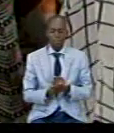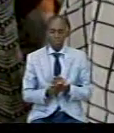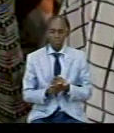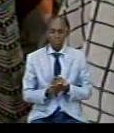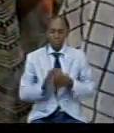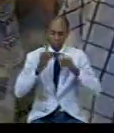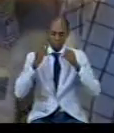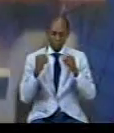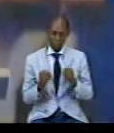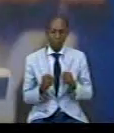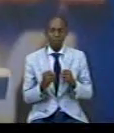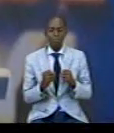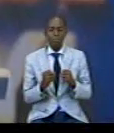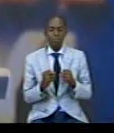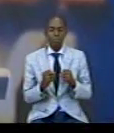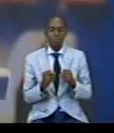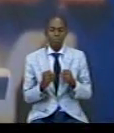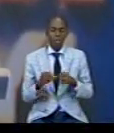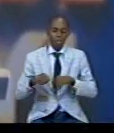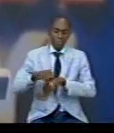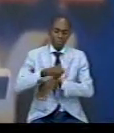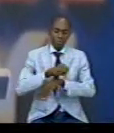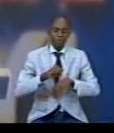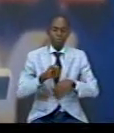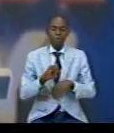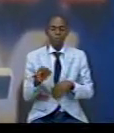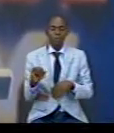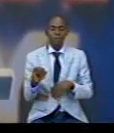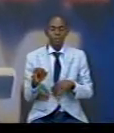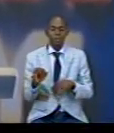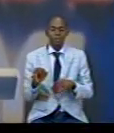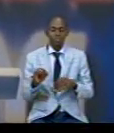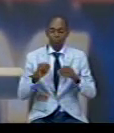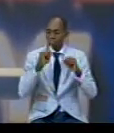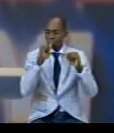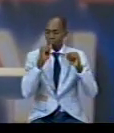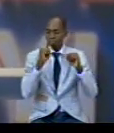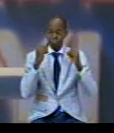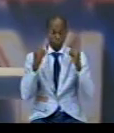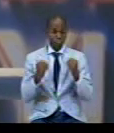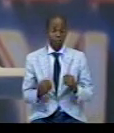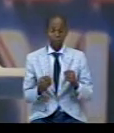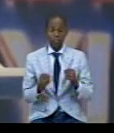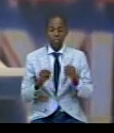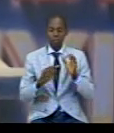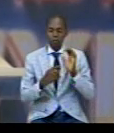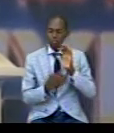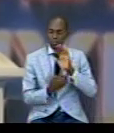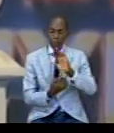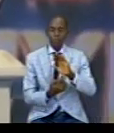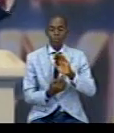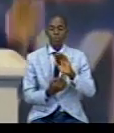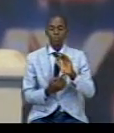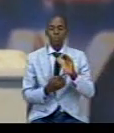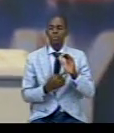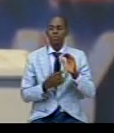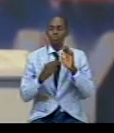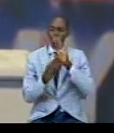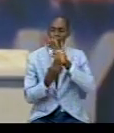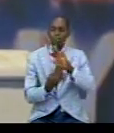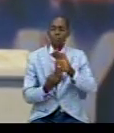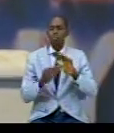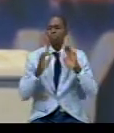Power, anointing, unction, manifestation, miracles of every